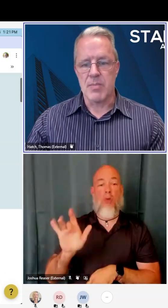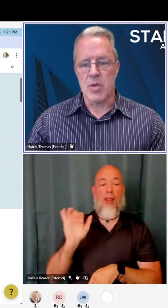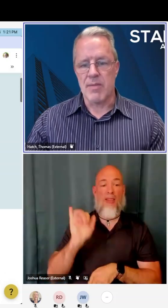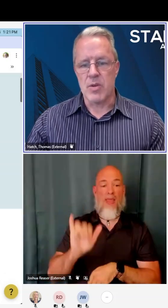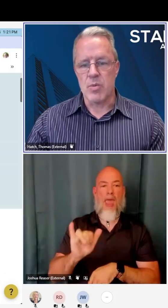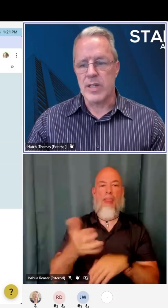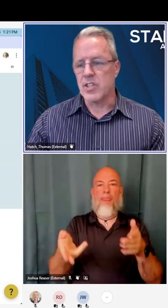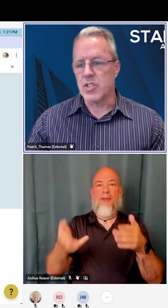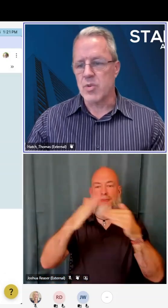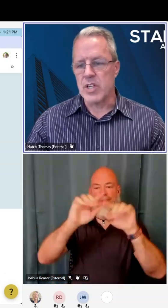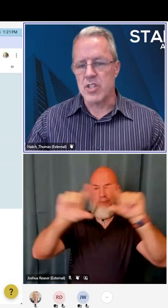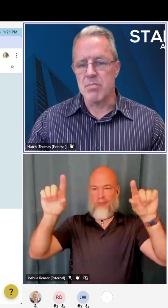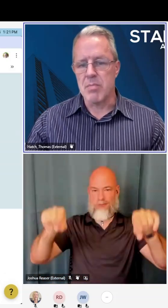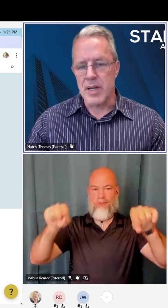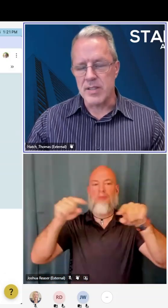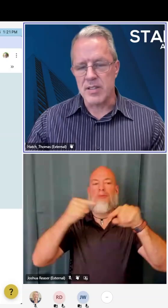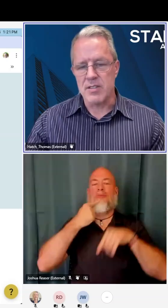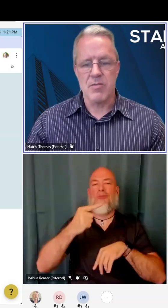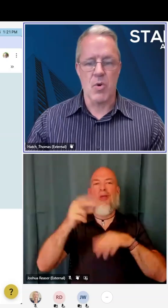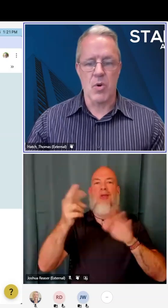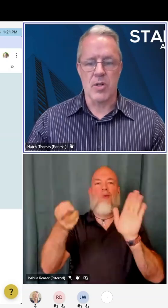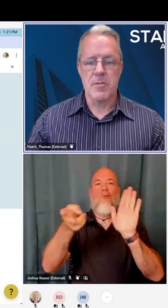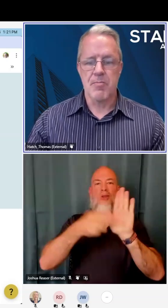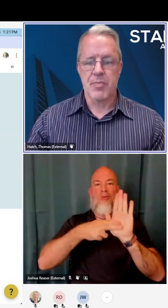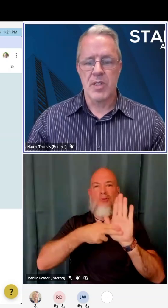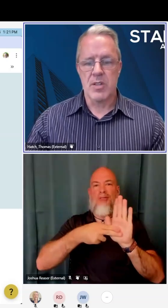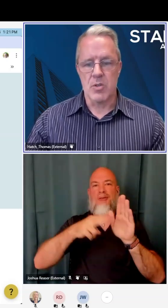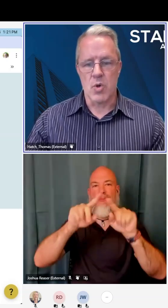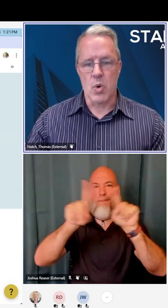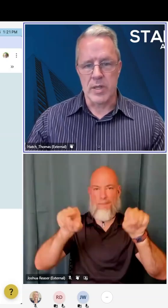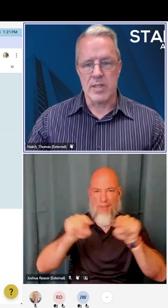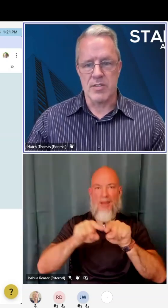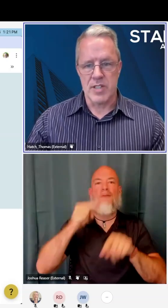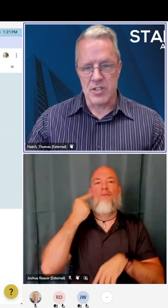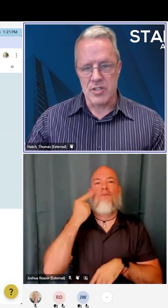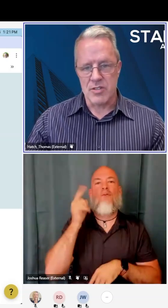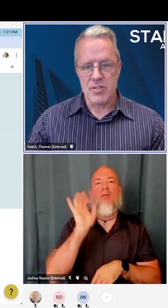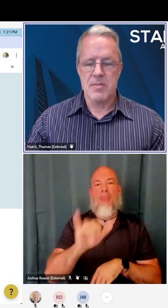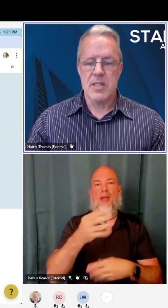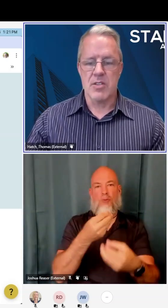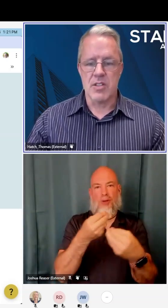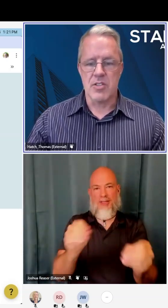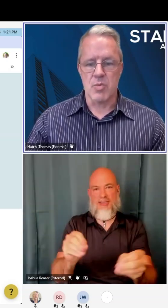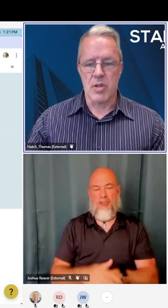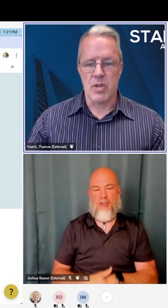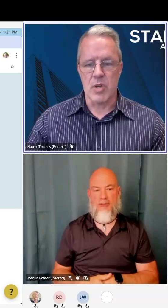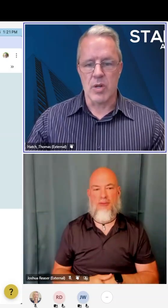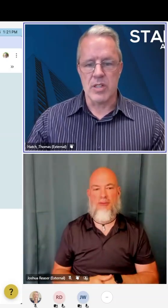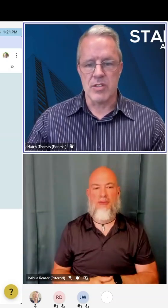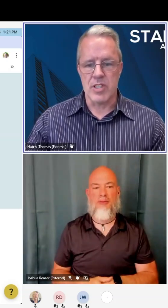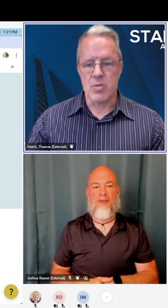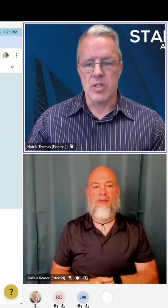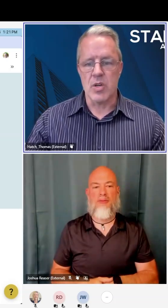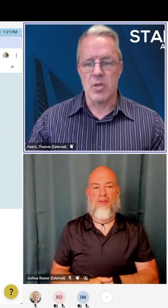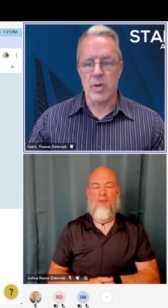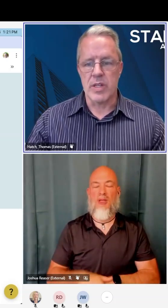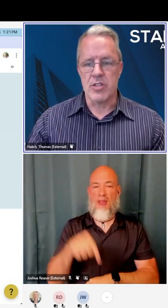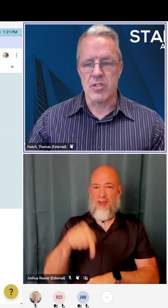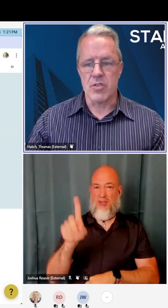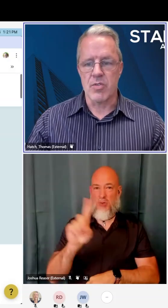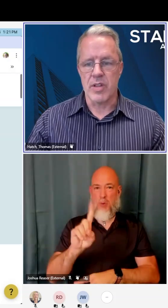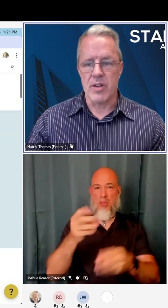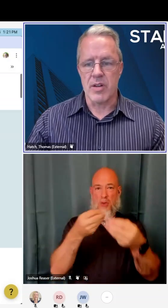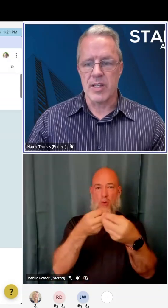very top, you will have the registration button for those organizations. So this is where the organization would go